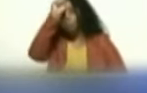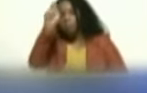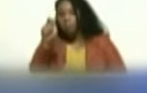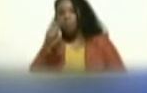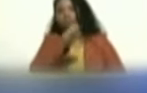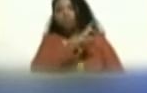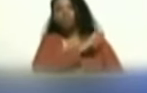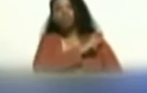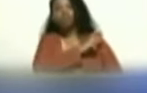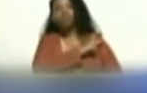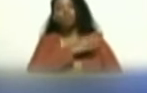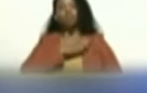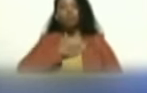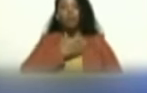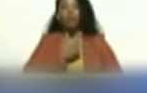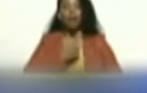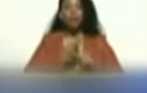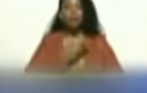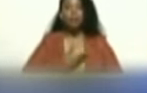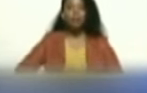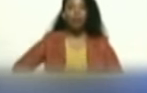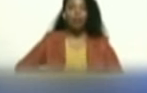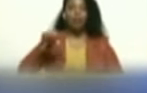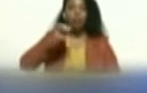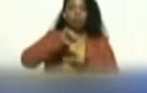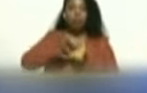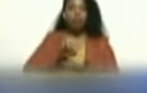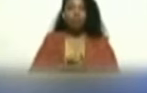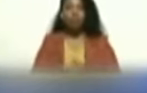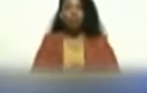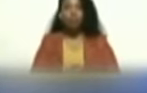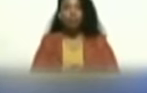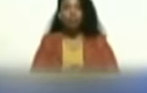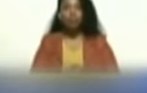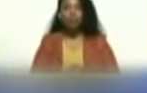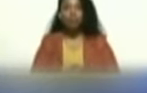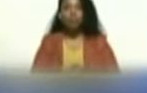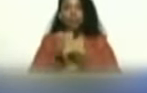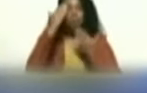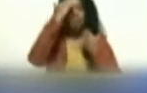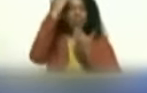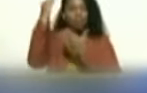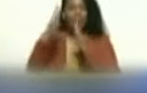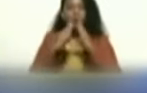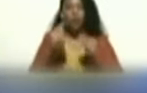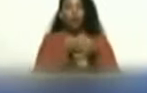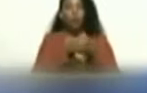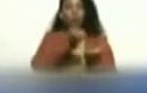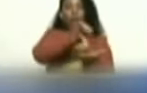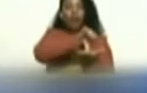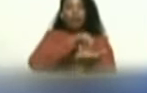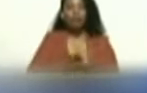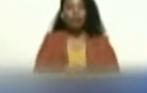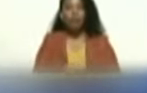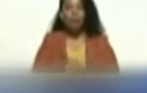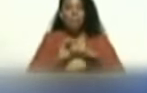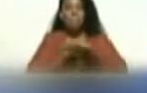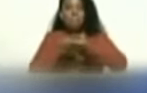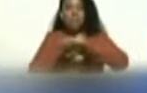for about a couple of years ago, the level of volume of the trade decreased to the, you know,